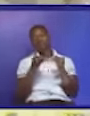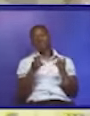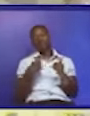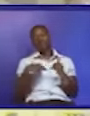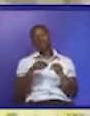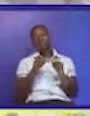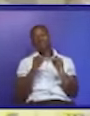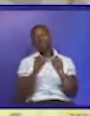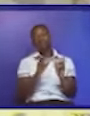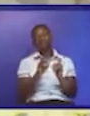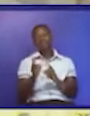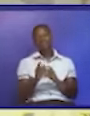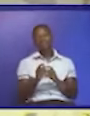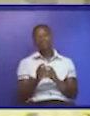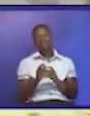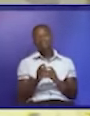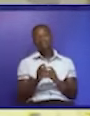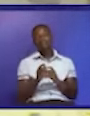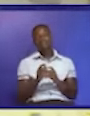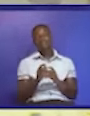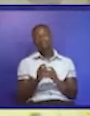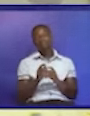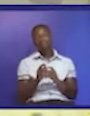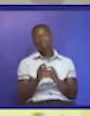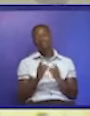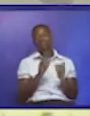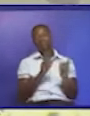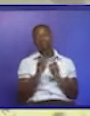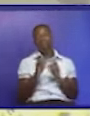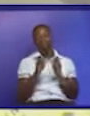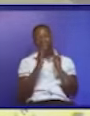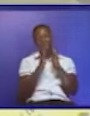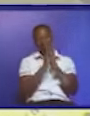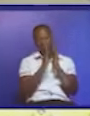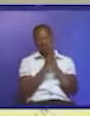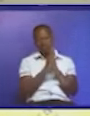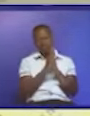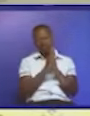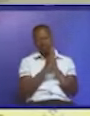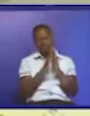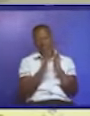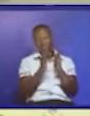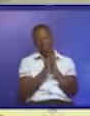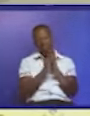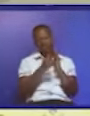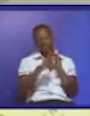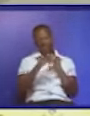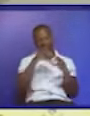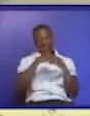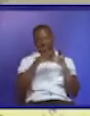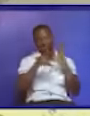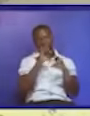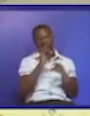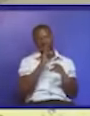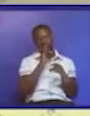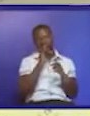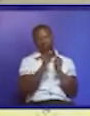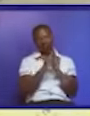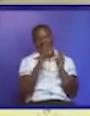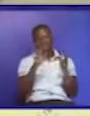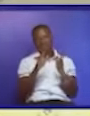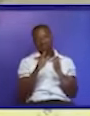doing. Genuine, authentic prayer that prevails in the spirit is not without